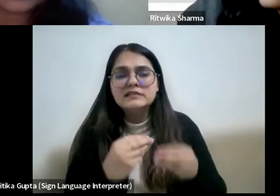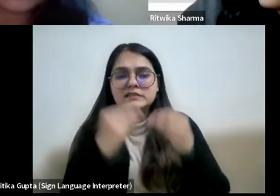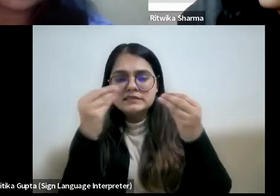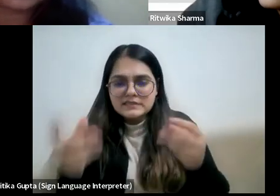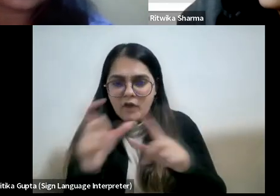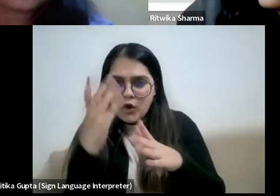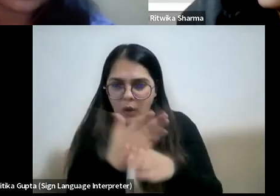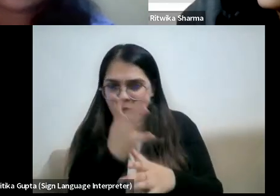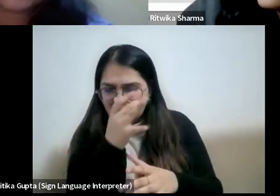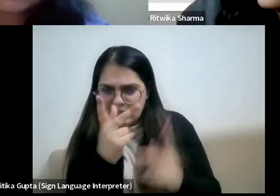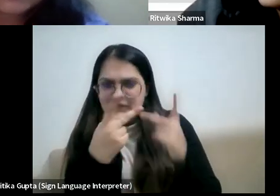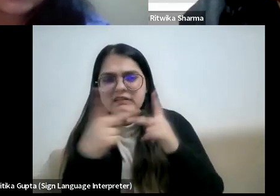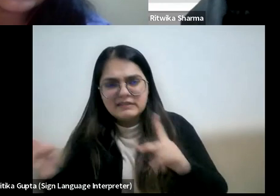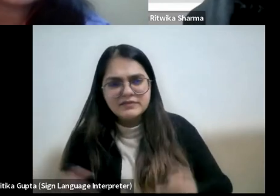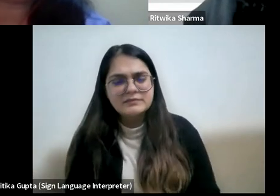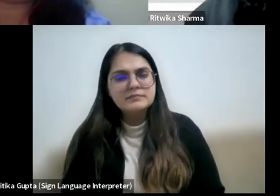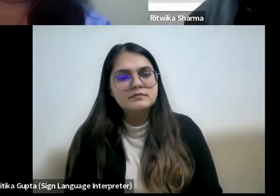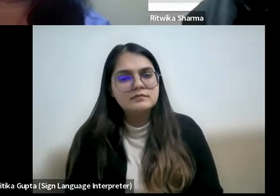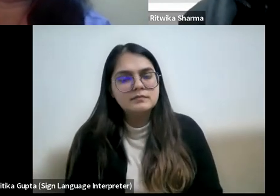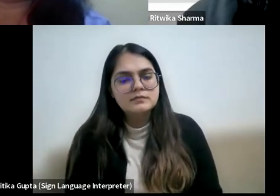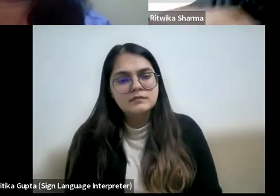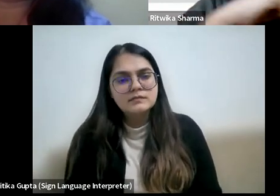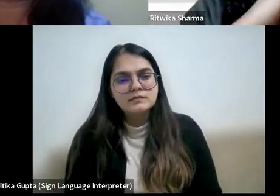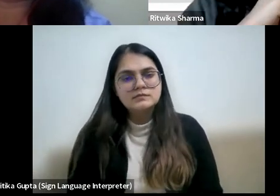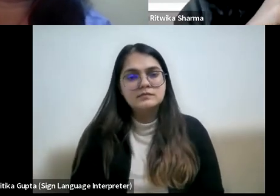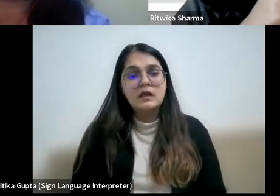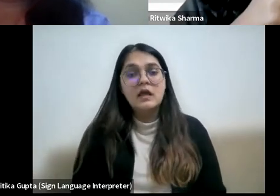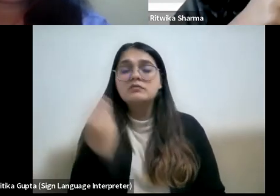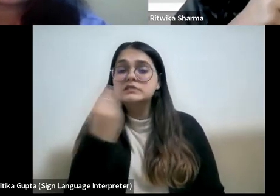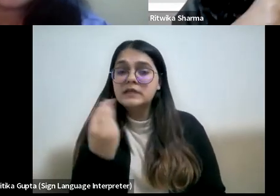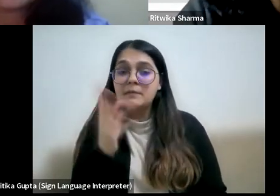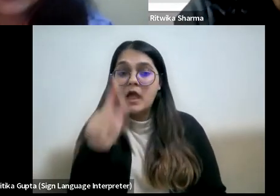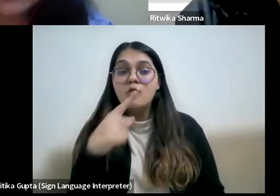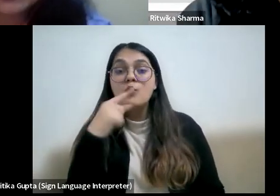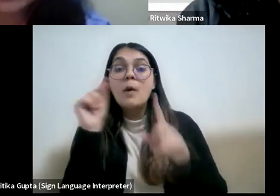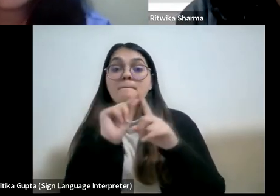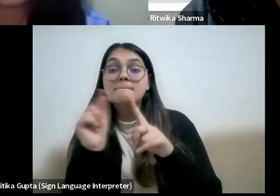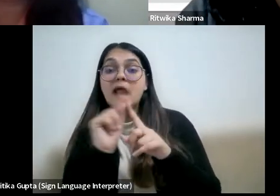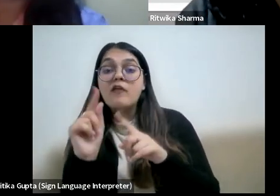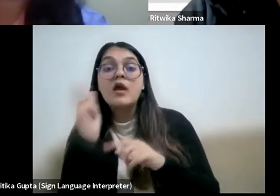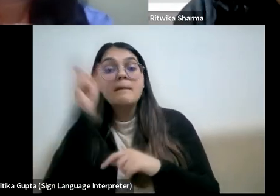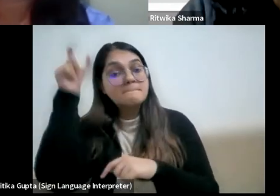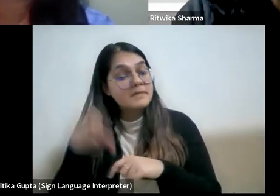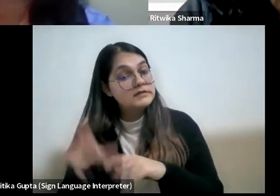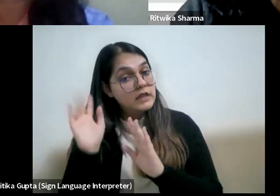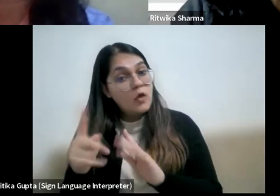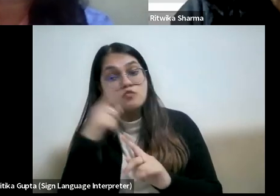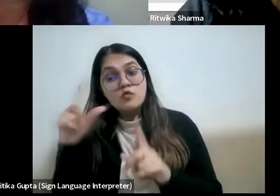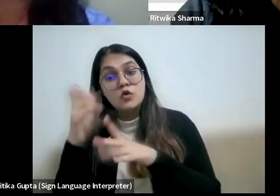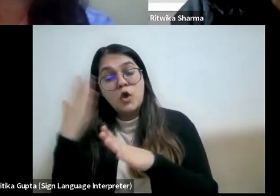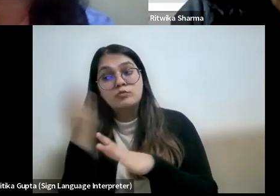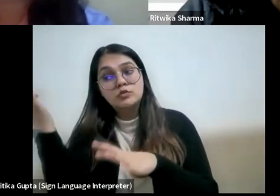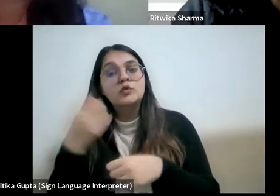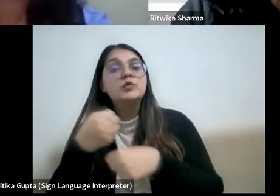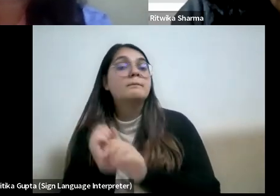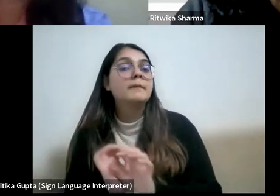the for the citizens, and there were private agents who make these documents. So when we were